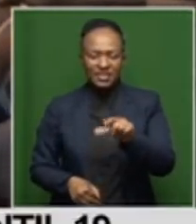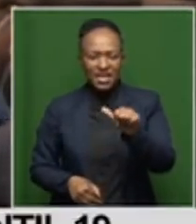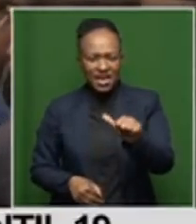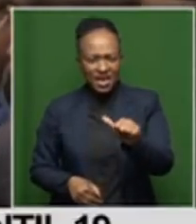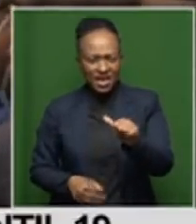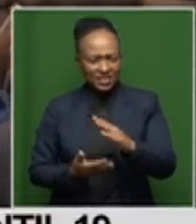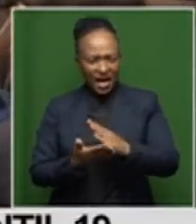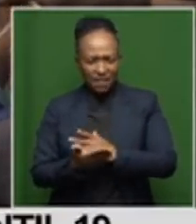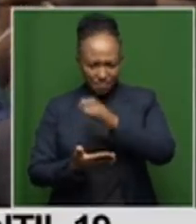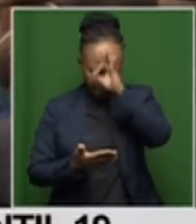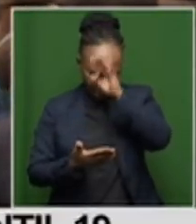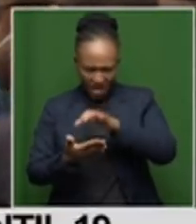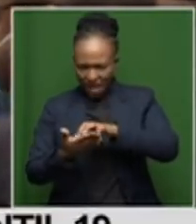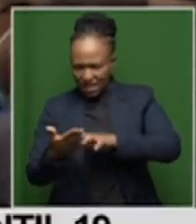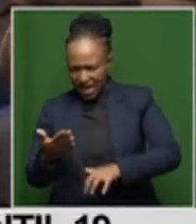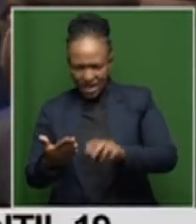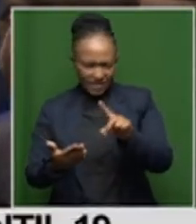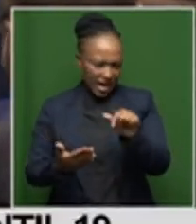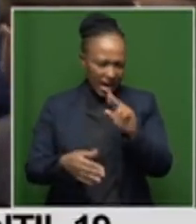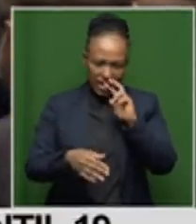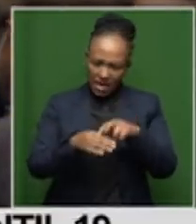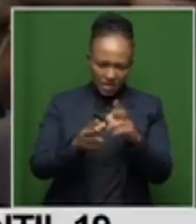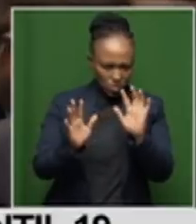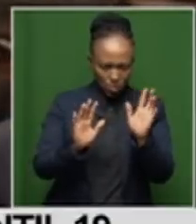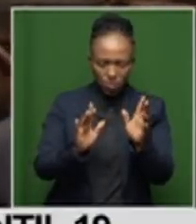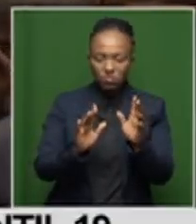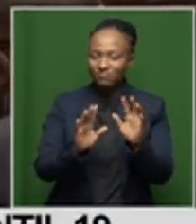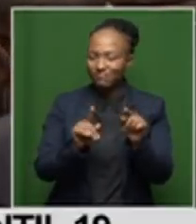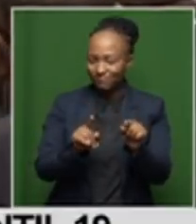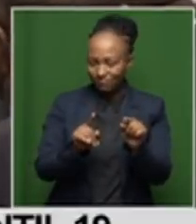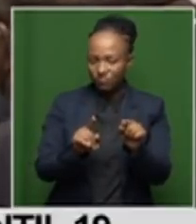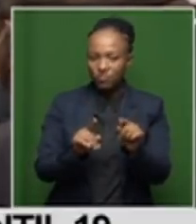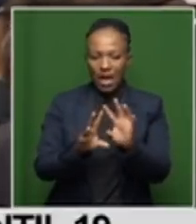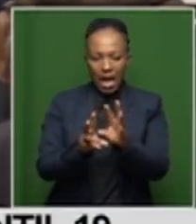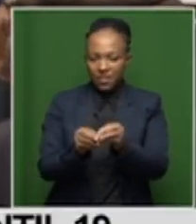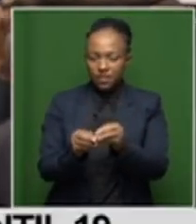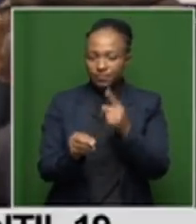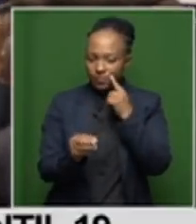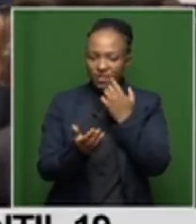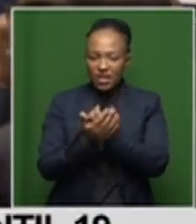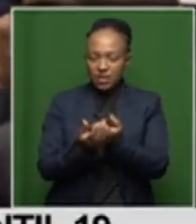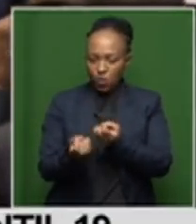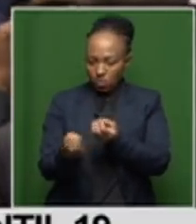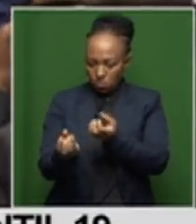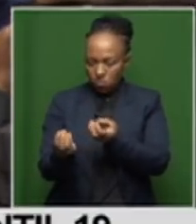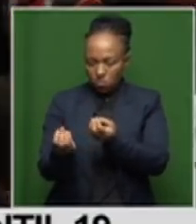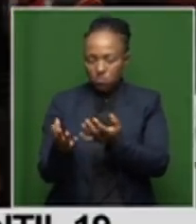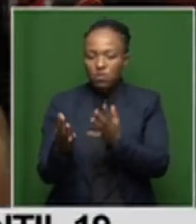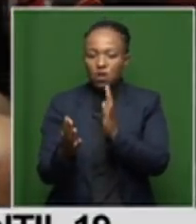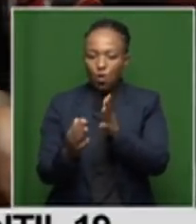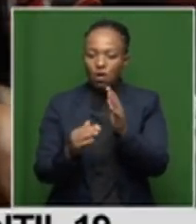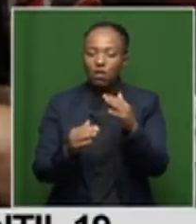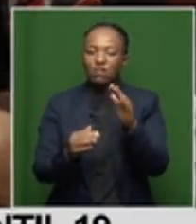some of the affidavit. So all those things are what they will put up as part of evidence.